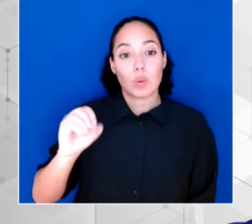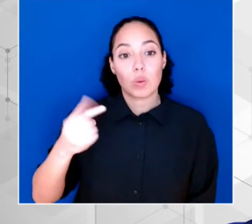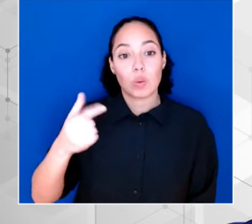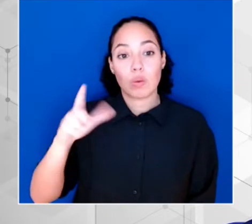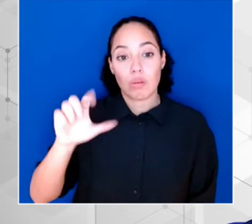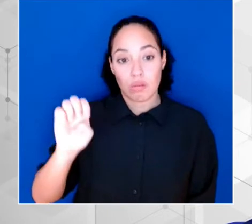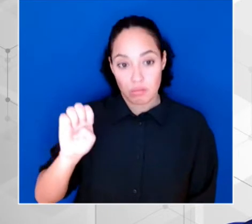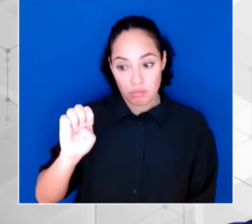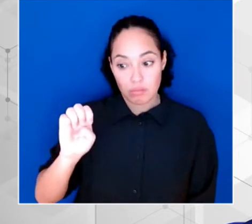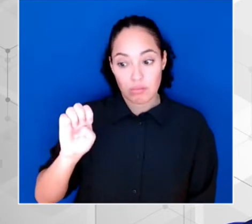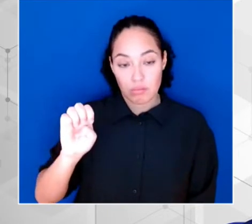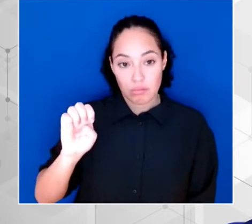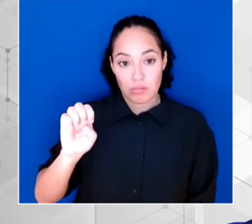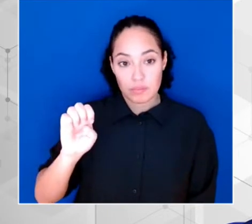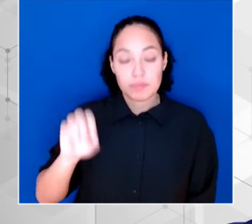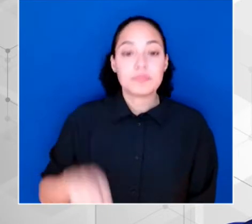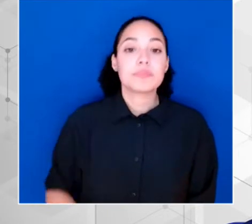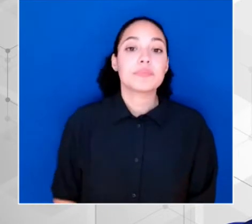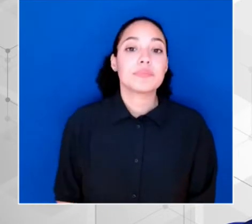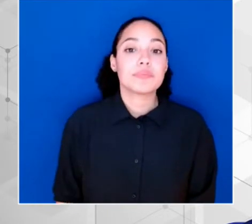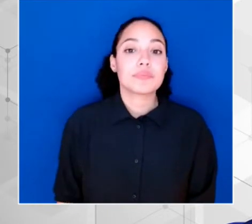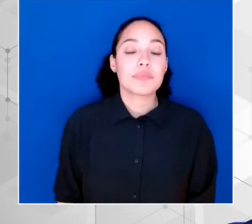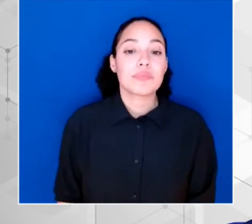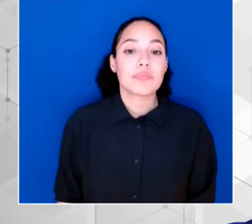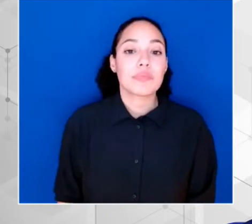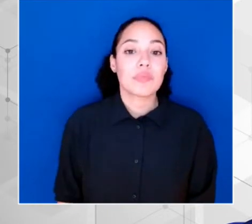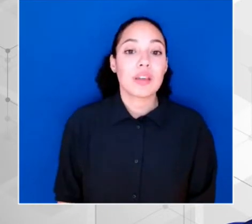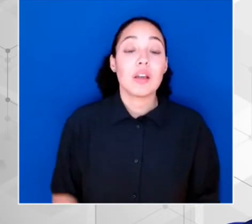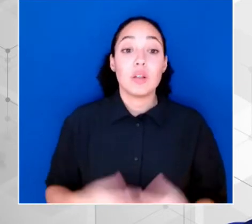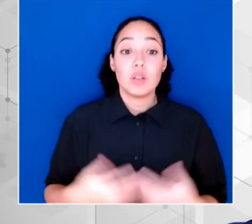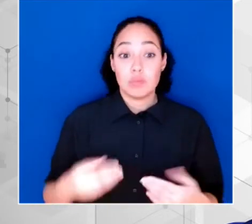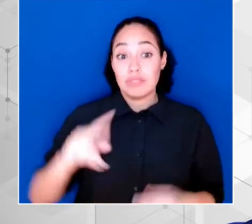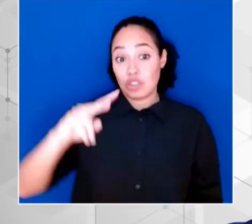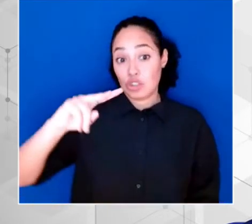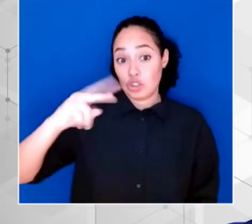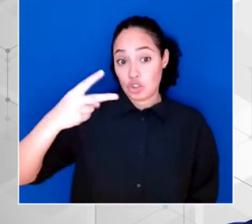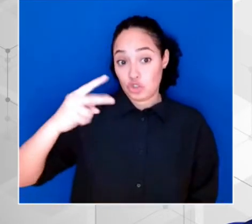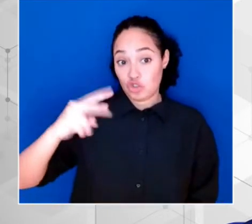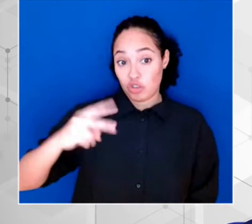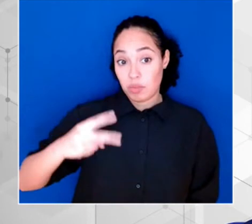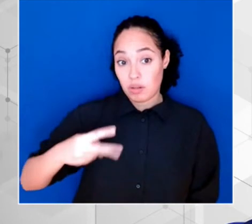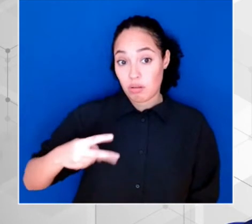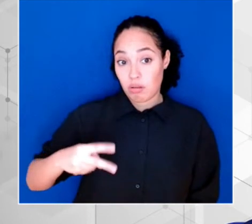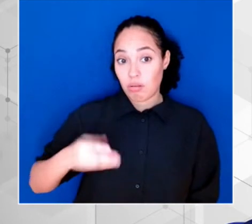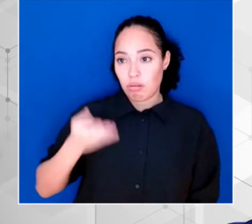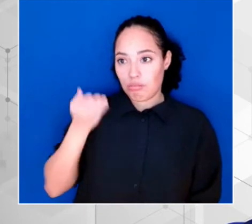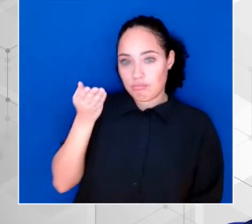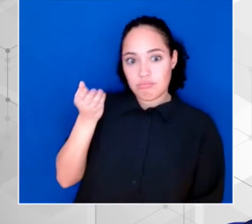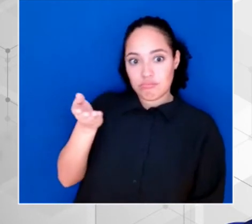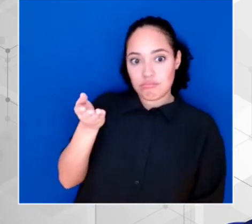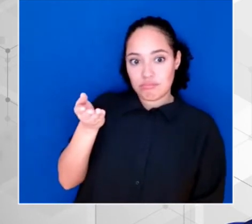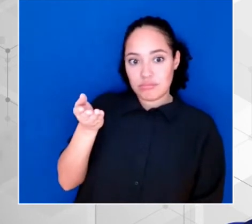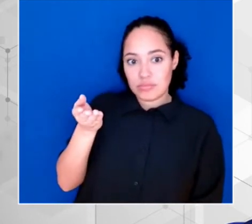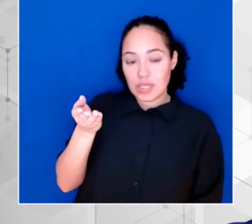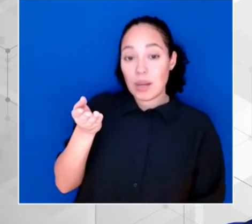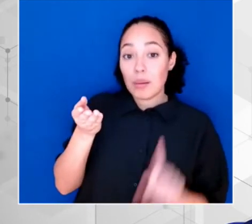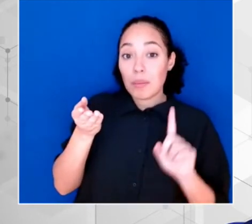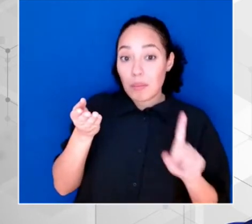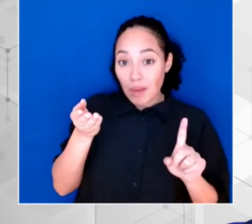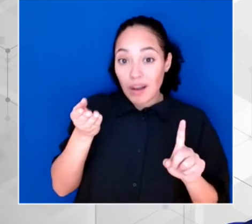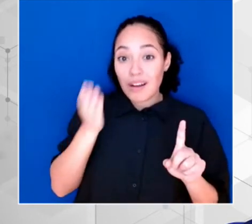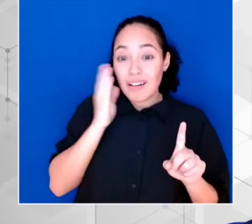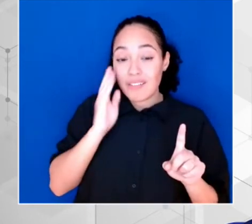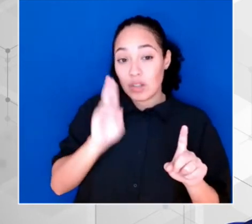And in this case, instead of seeing it only in the terminal, when you put Lighthouse followed by the URL and --view, you're